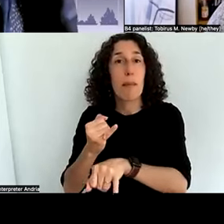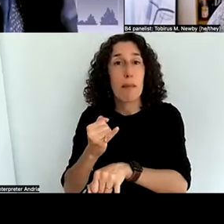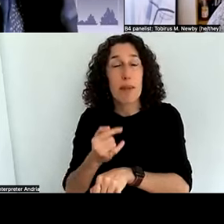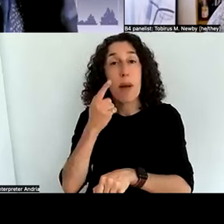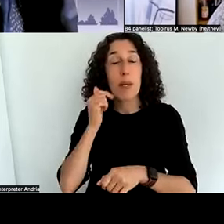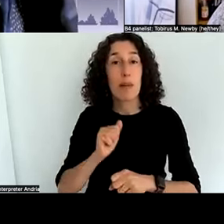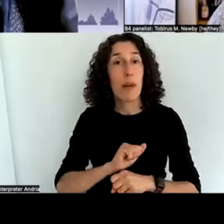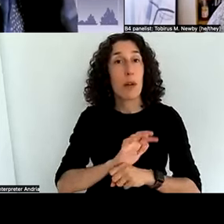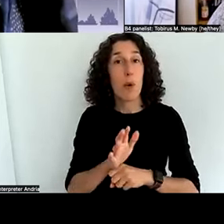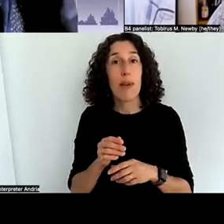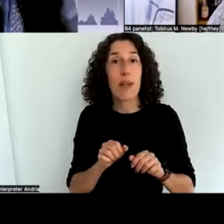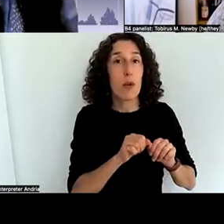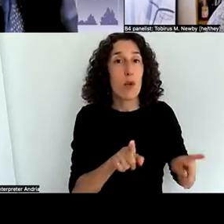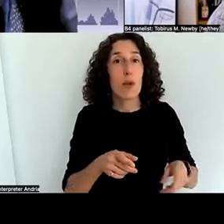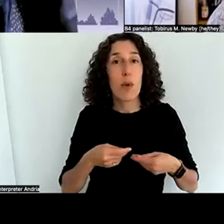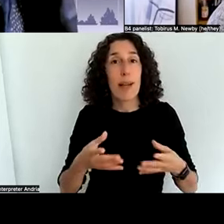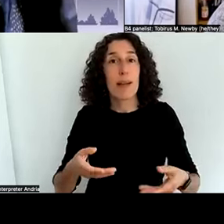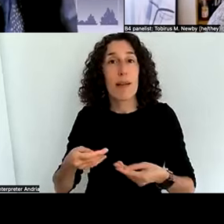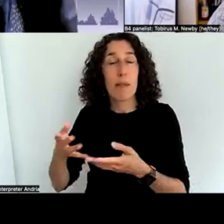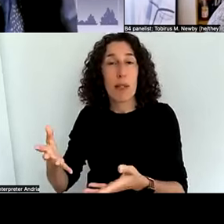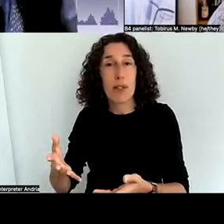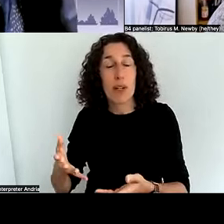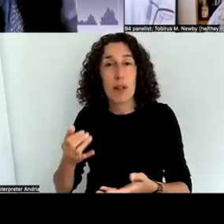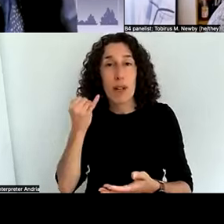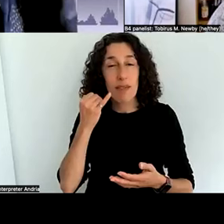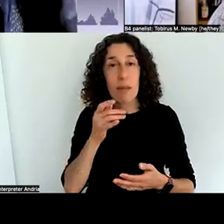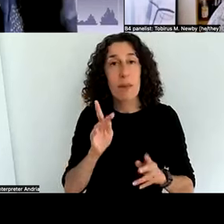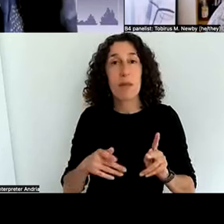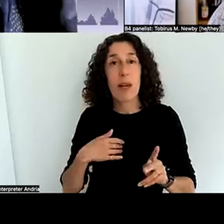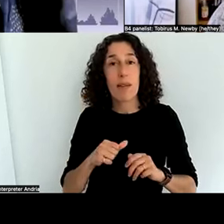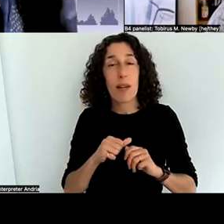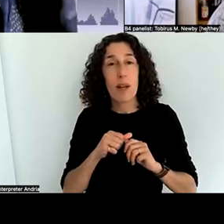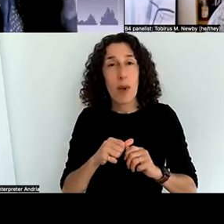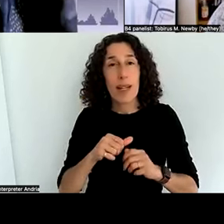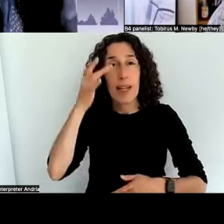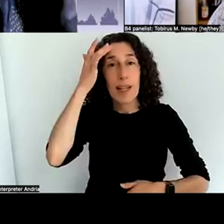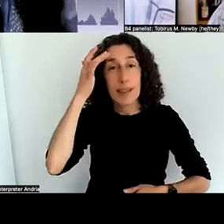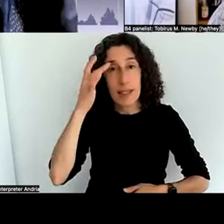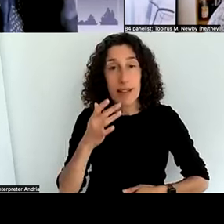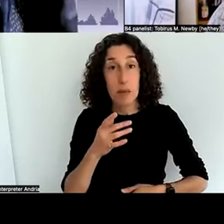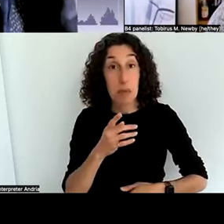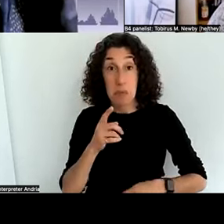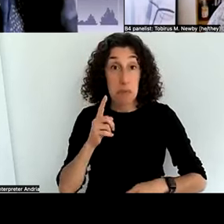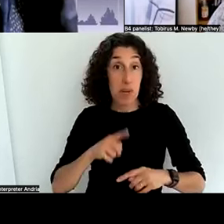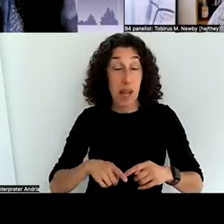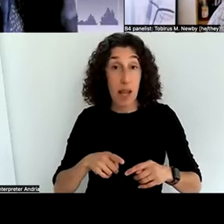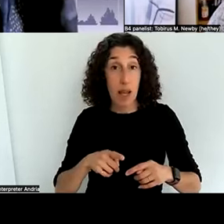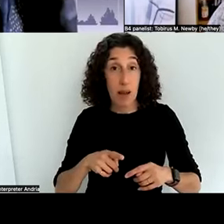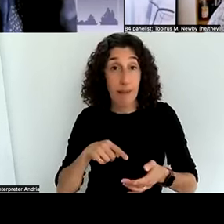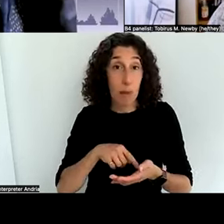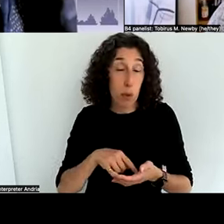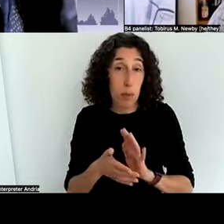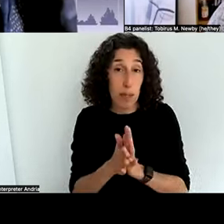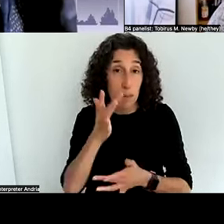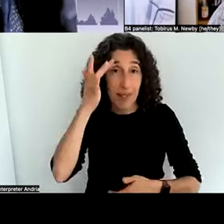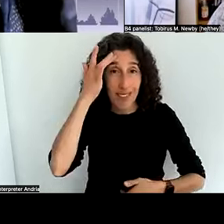COVID transmission. And that for them, were they to get COVID, it might be a literally life-threatening experience. And the work of prevention of harm there